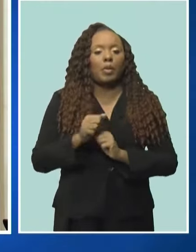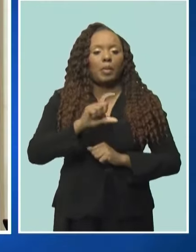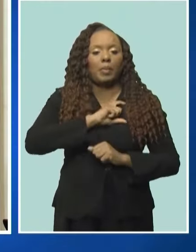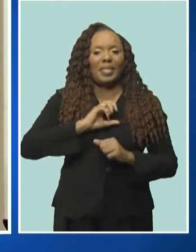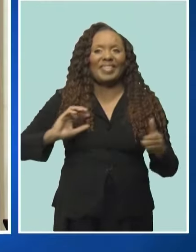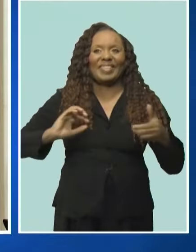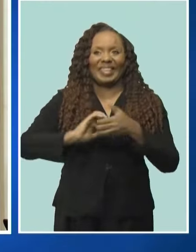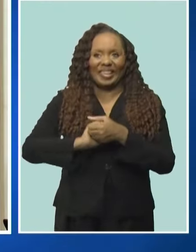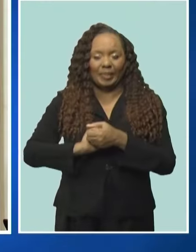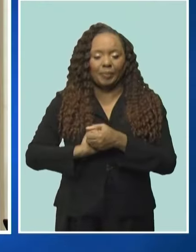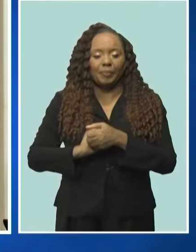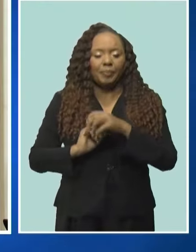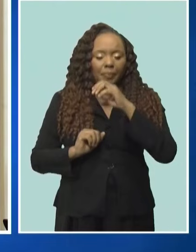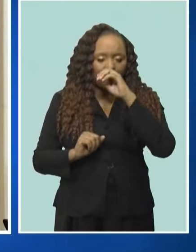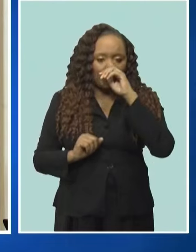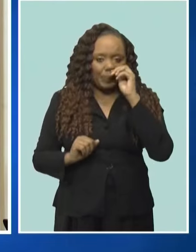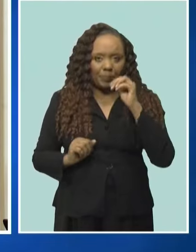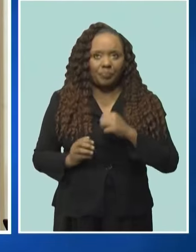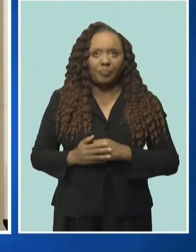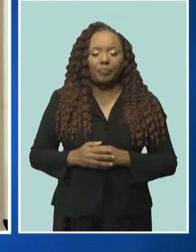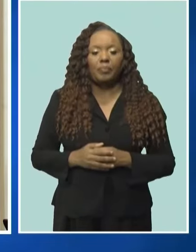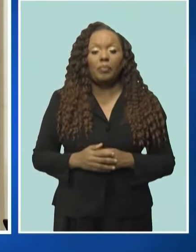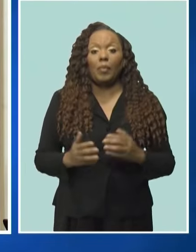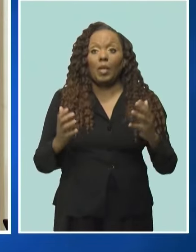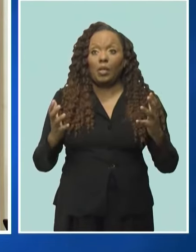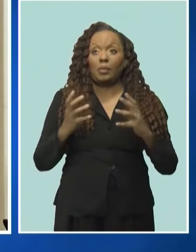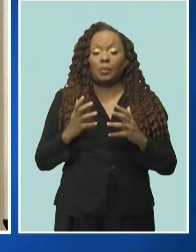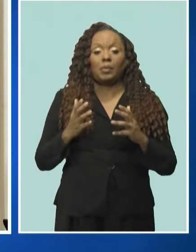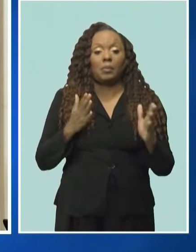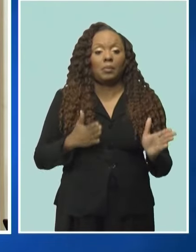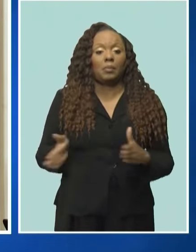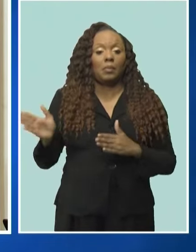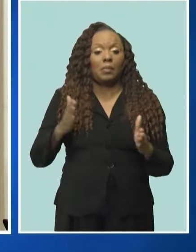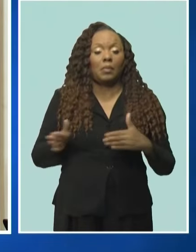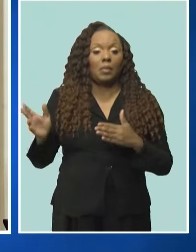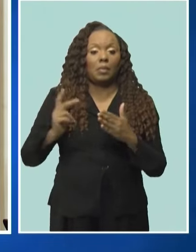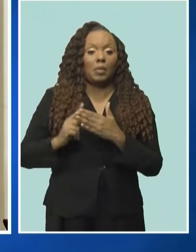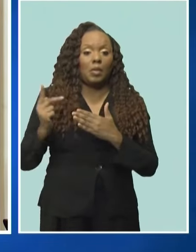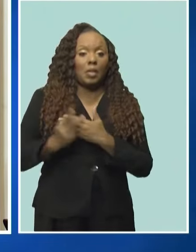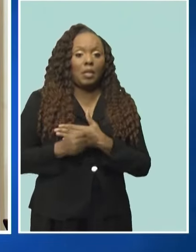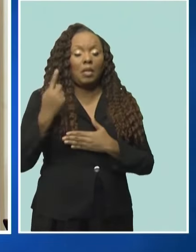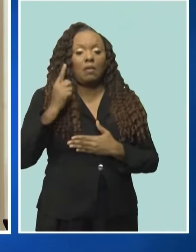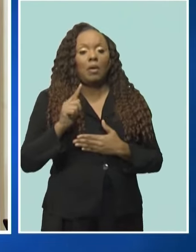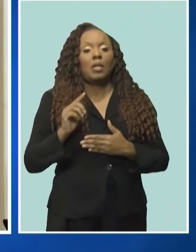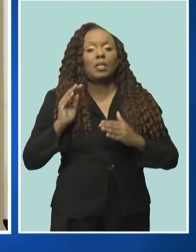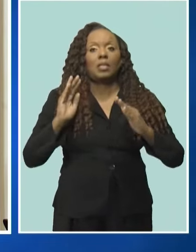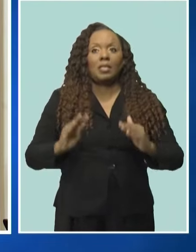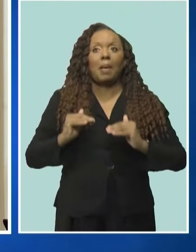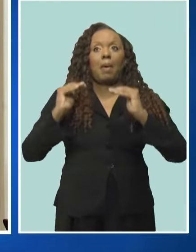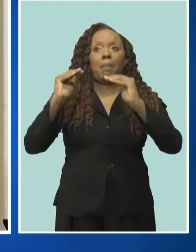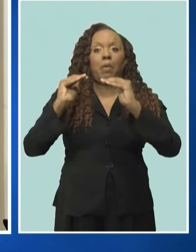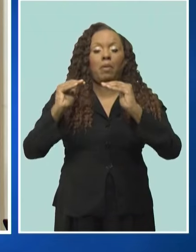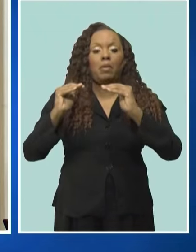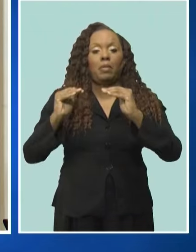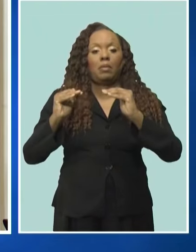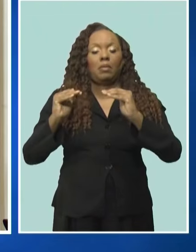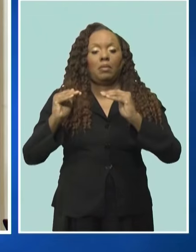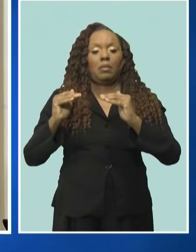We are asking for an organized program for Step Up. We are asking for people to be able to